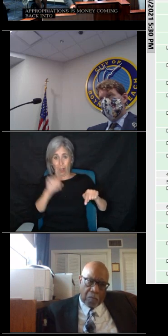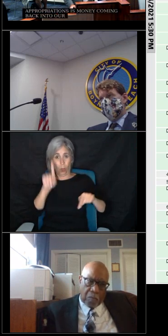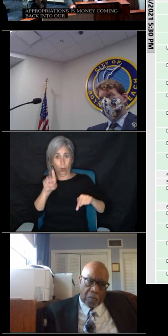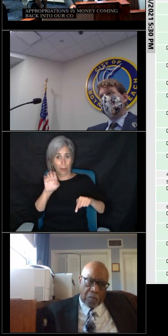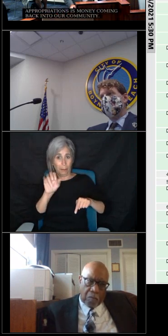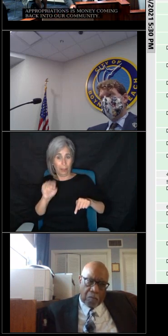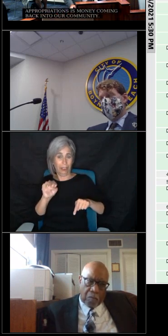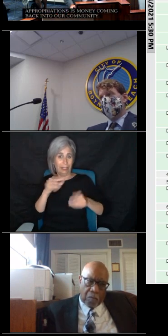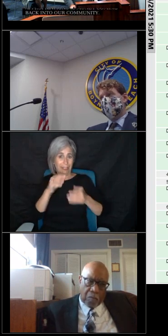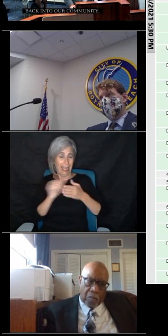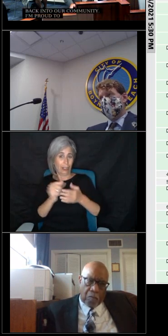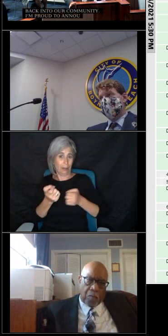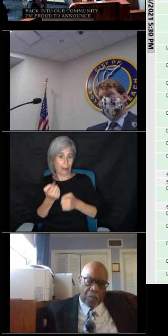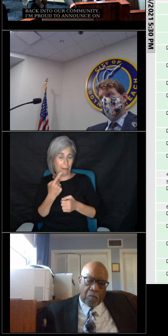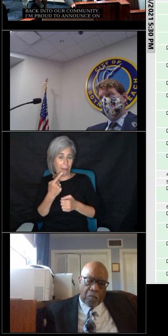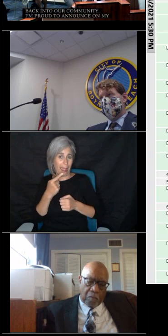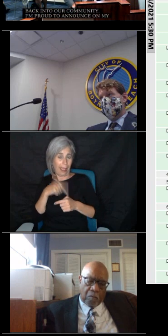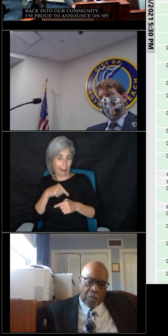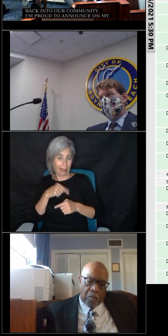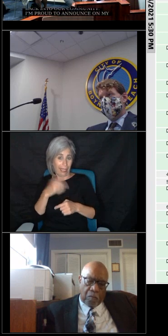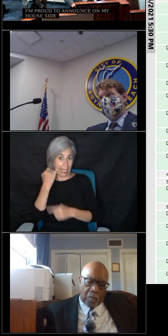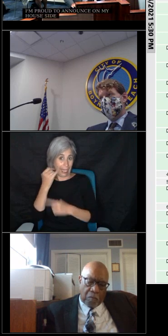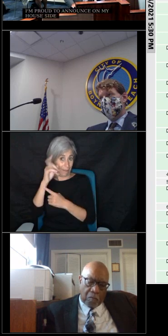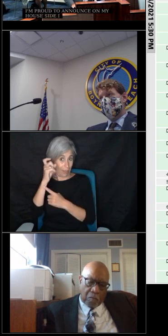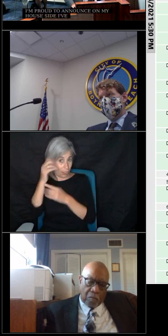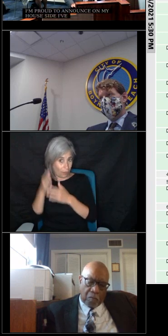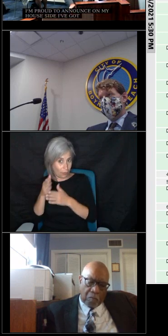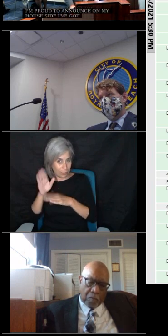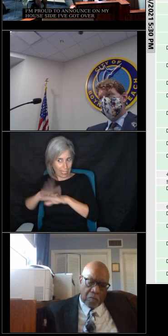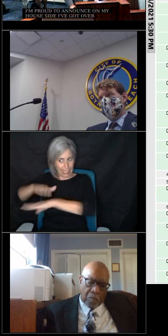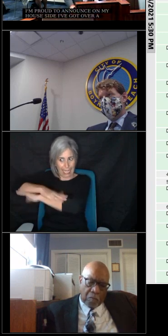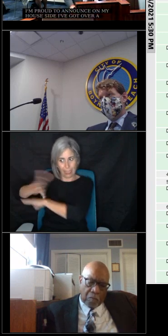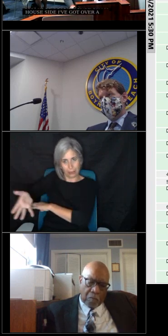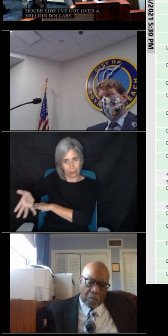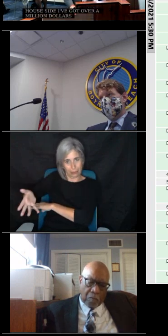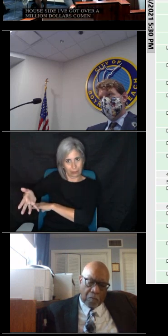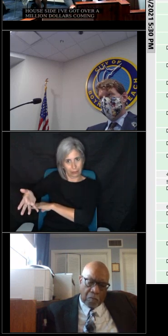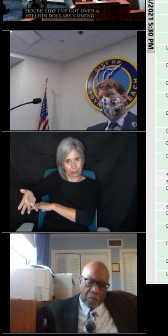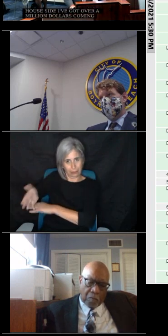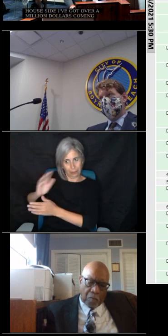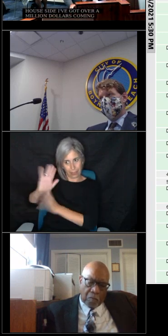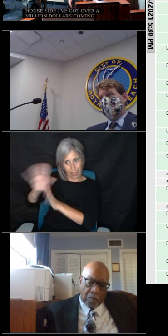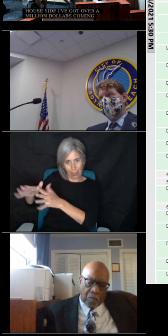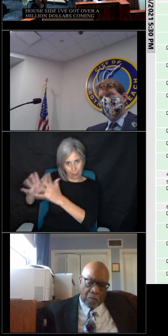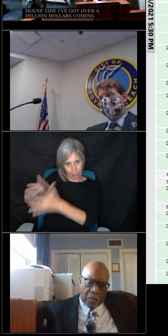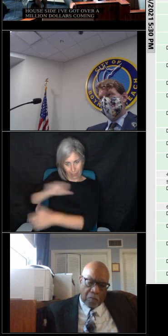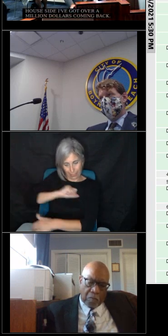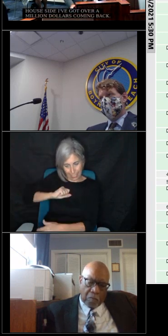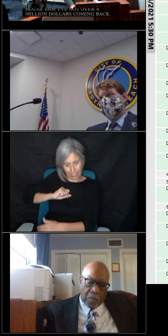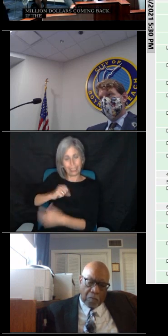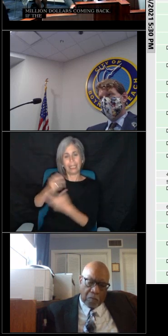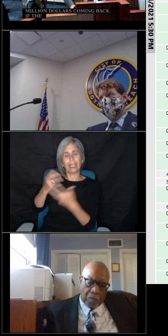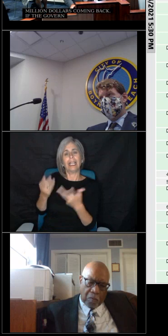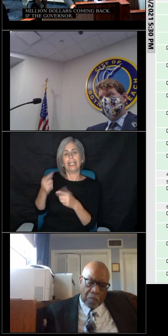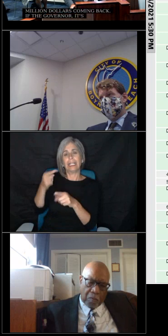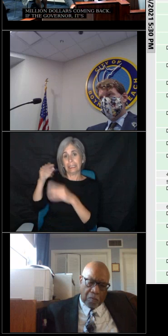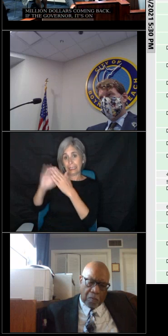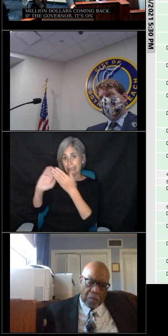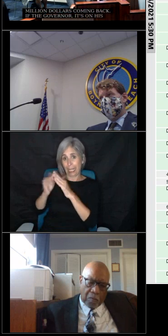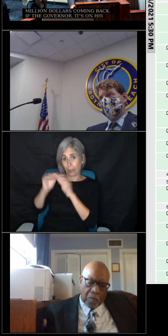back. If the governor says it's on his desk, it passed both the House and Senate. And right here in our town